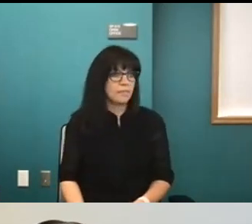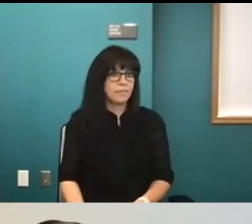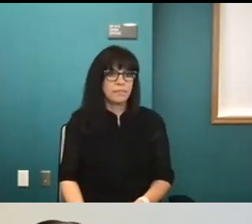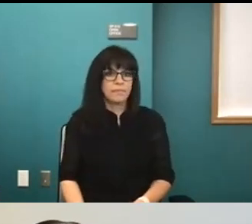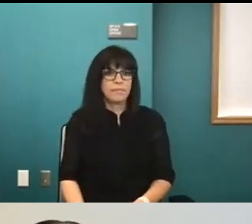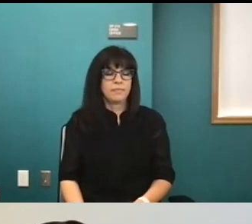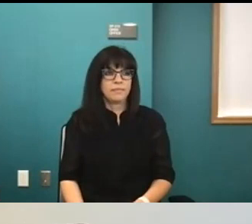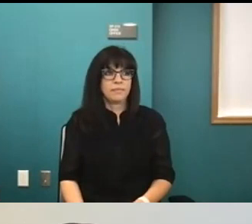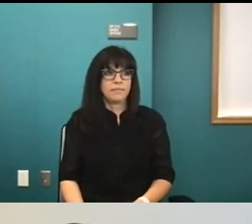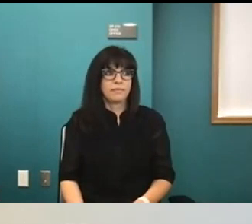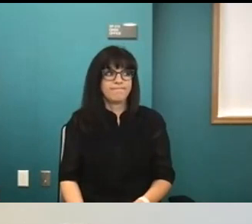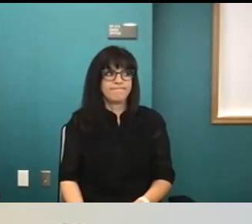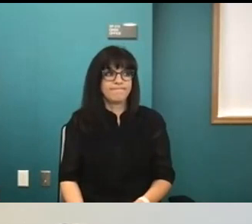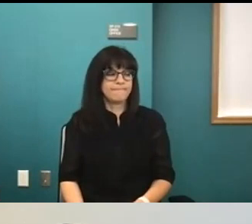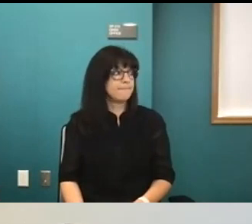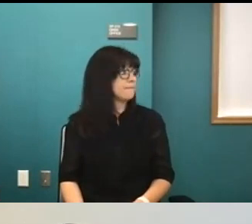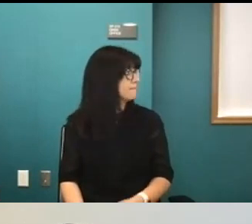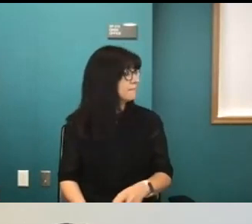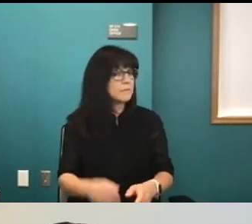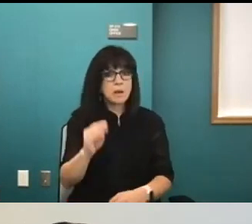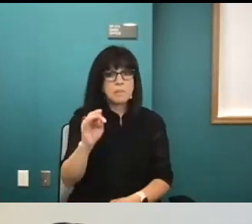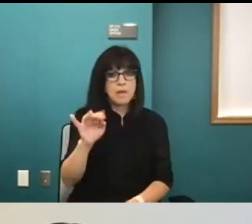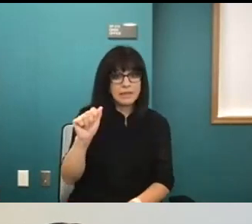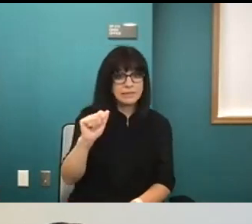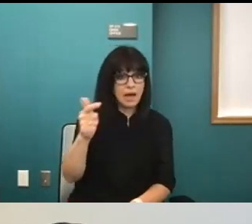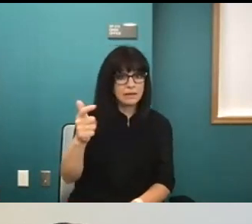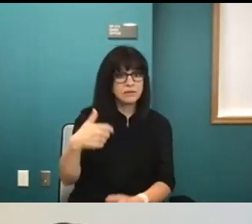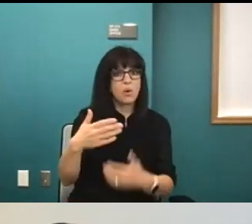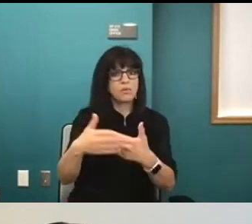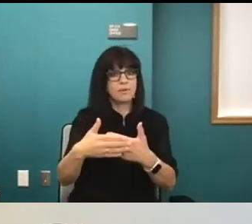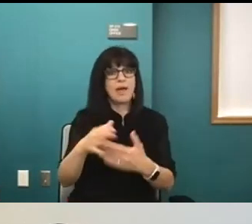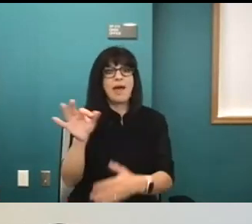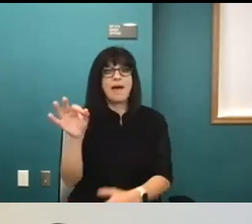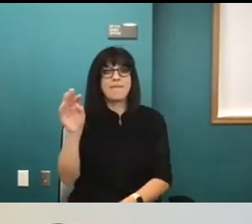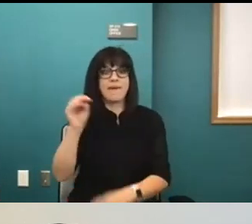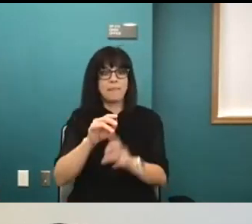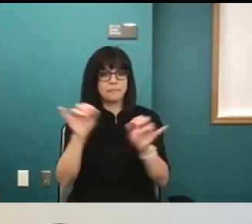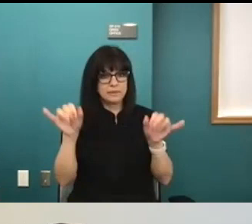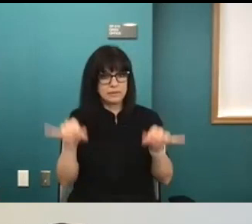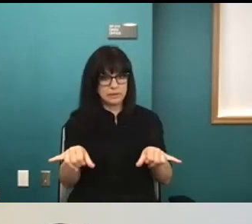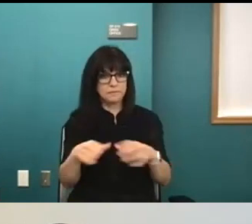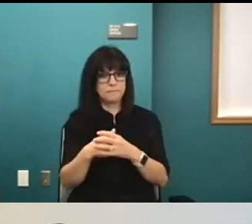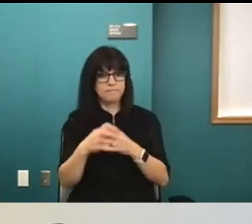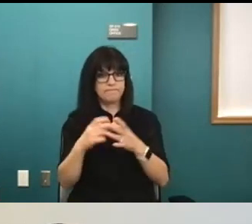All right, oh, go ahead, Melissa. and so moving on to FM systems.